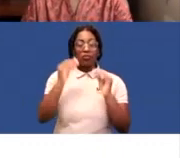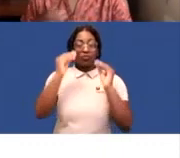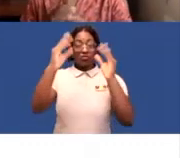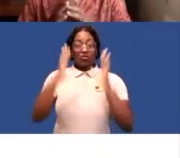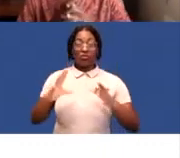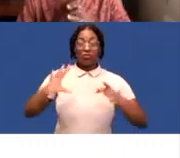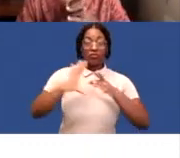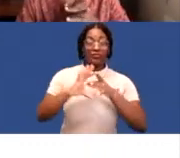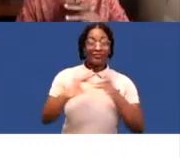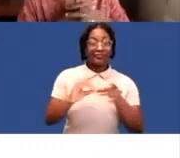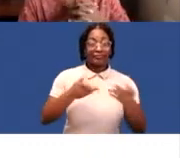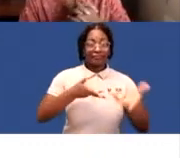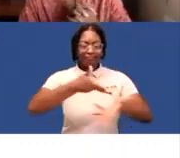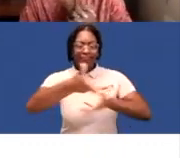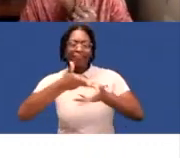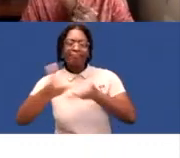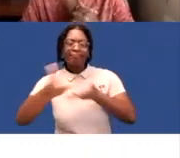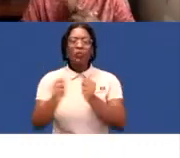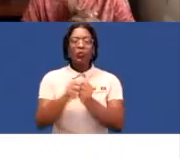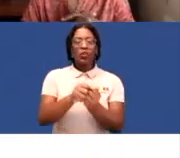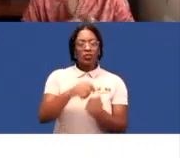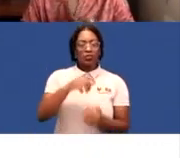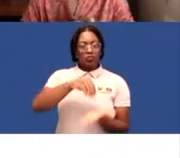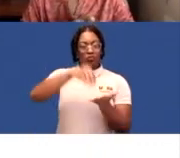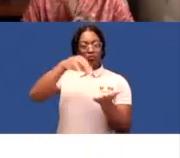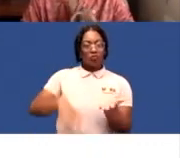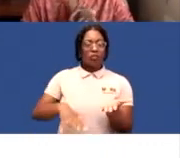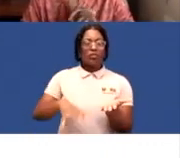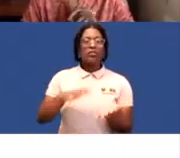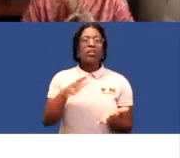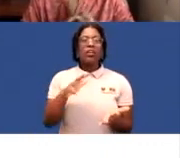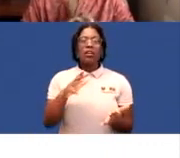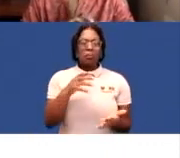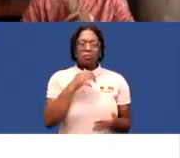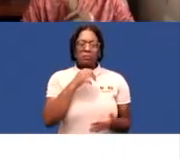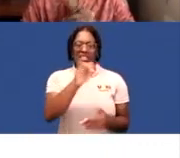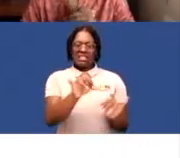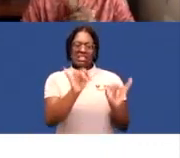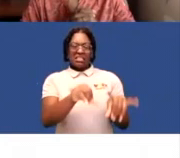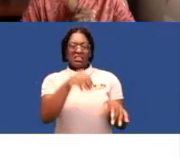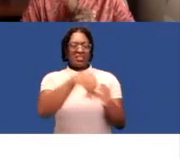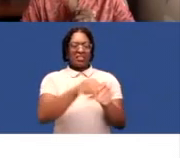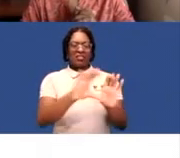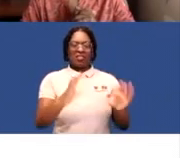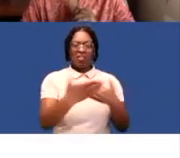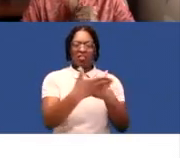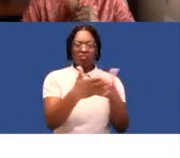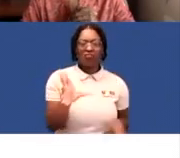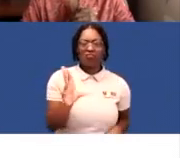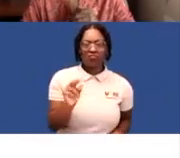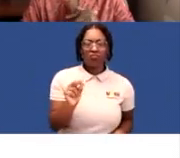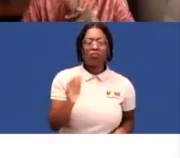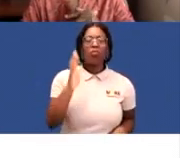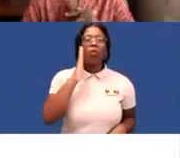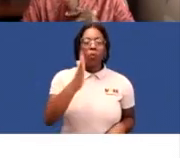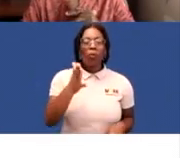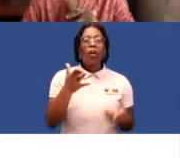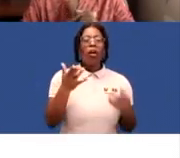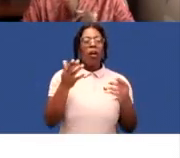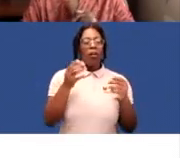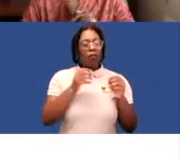and unfortunately mundane, but yet violent experiences with the police happen, it's when we set